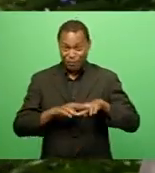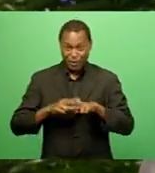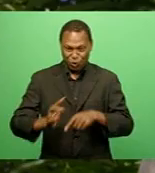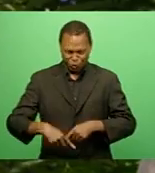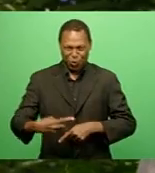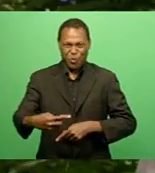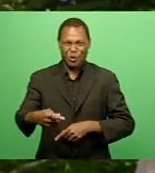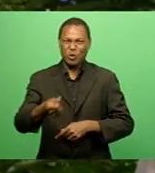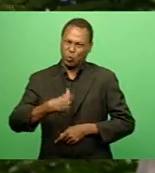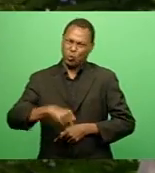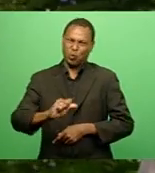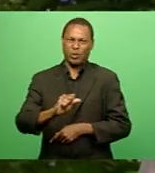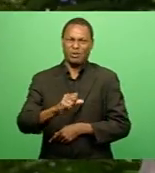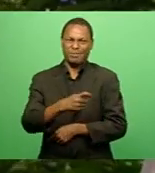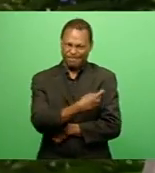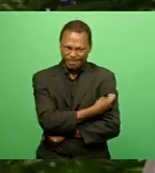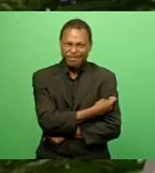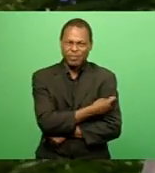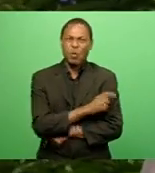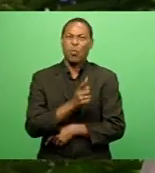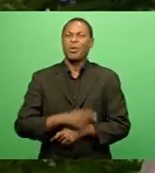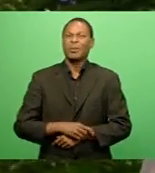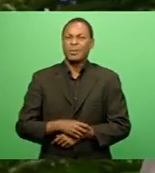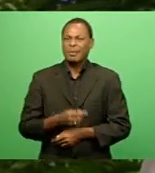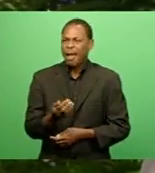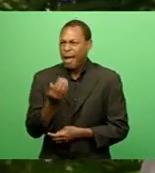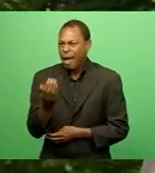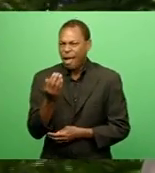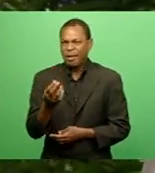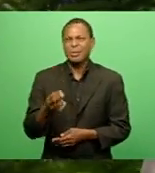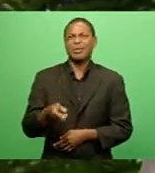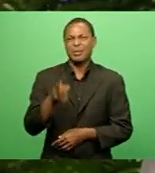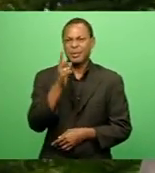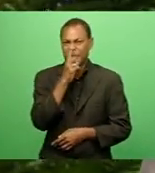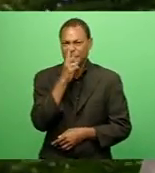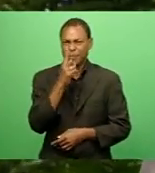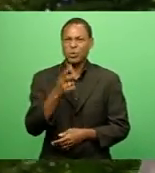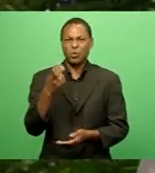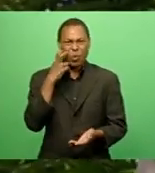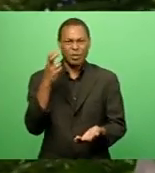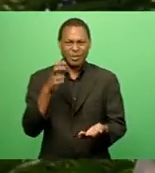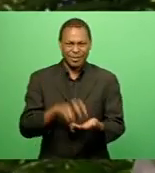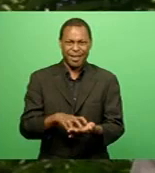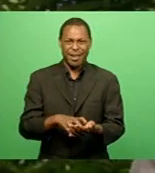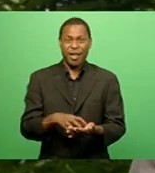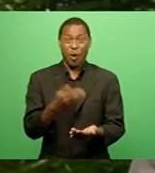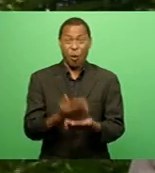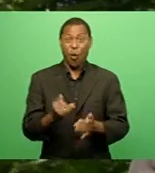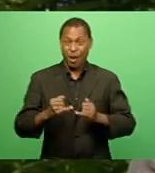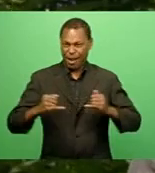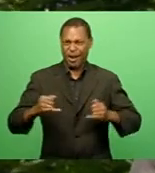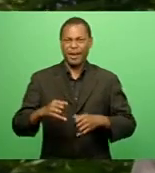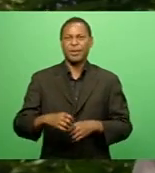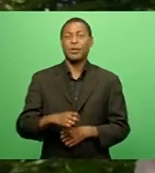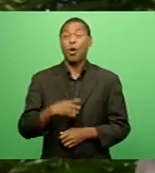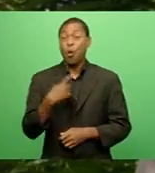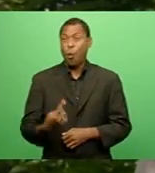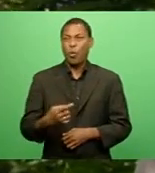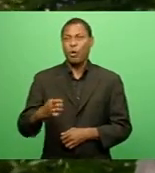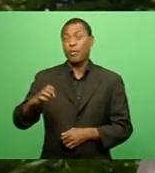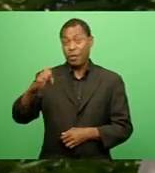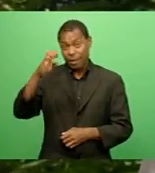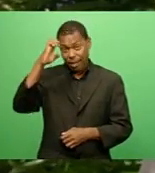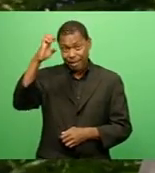Health Ministry is urging Fijians to register online to be eligible for the vaccine. The registration is only for adults aged 18 and